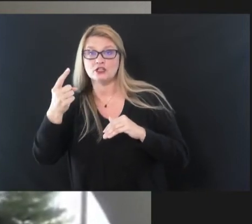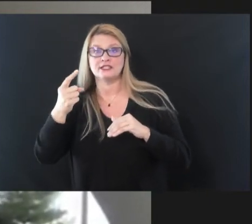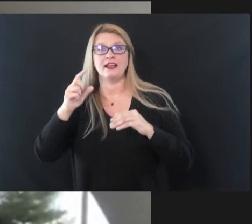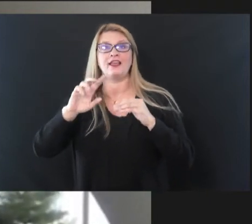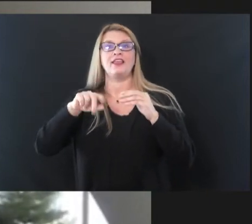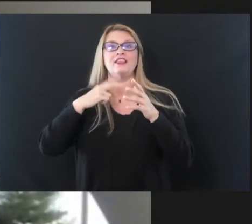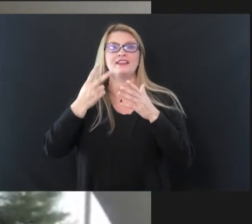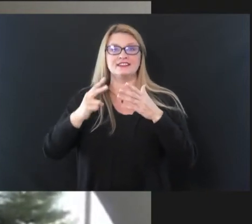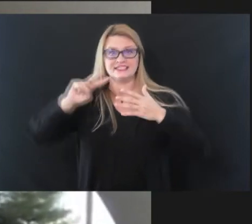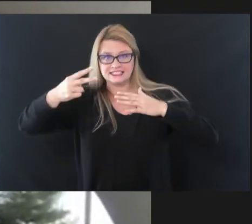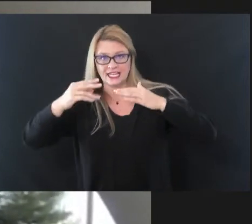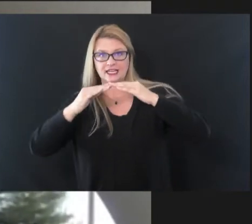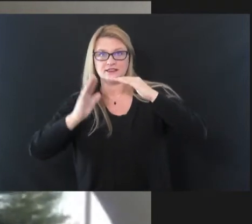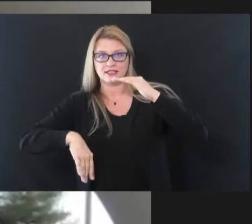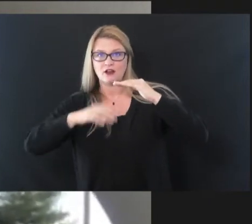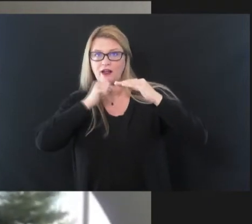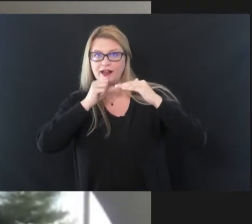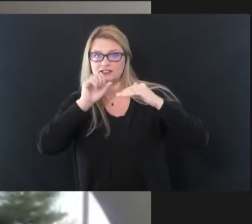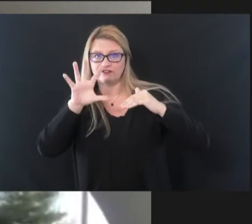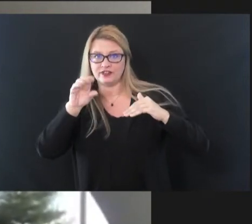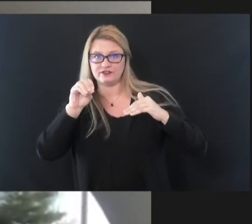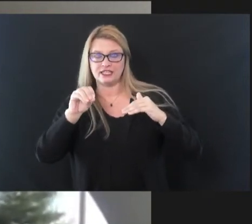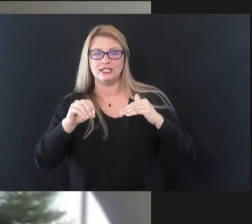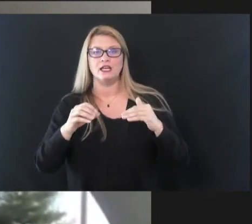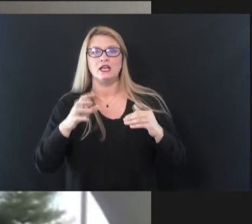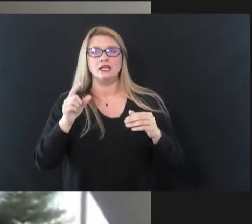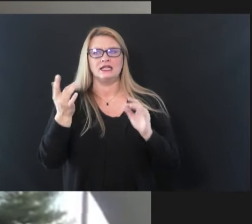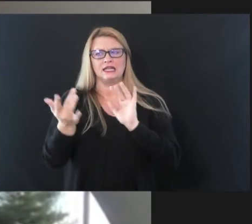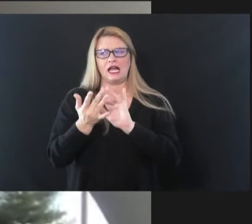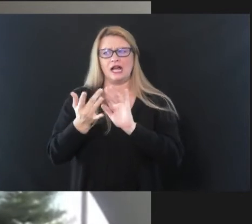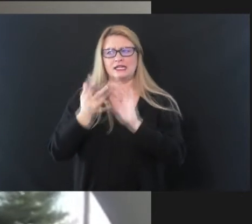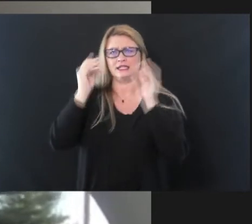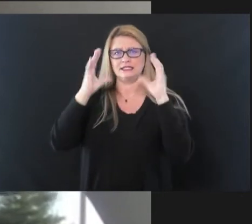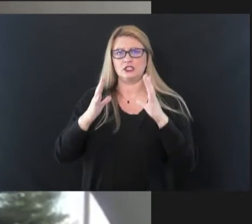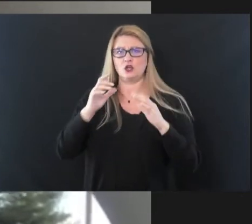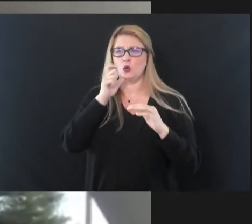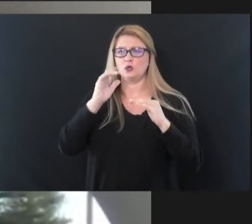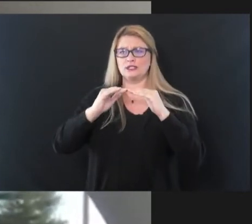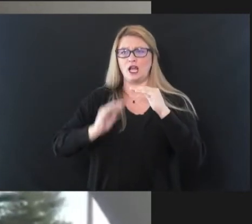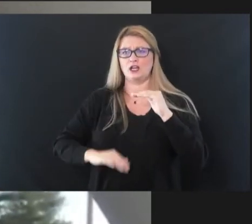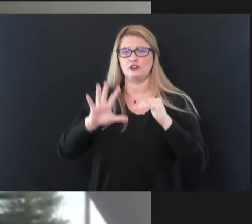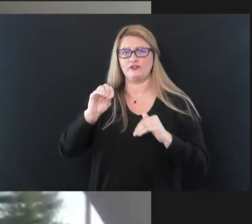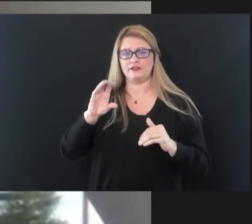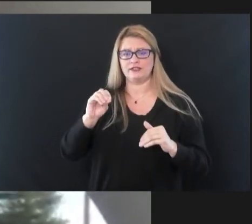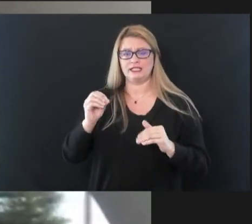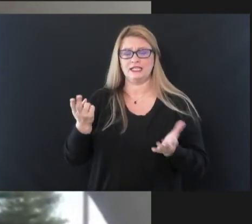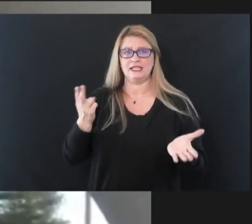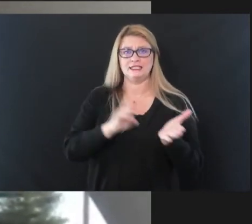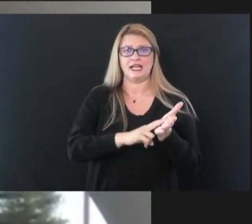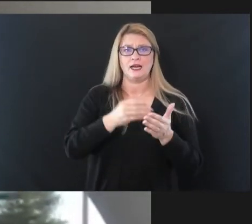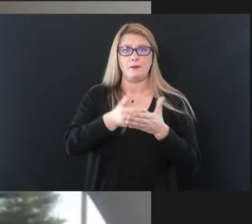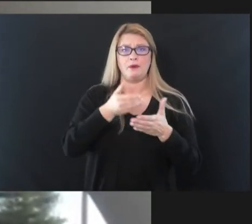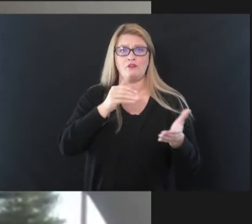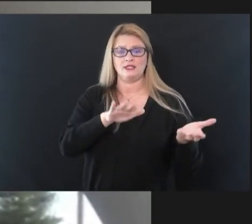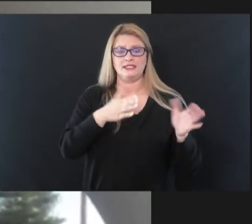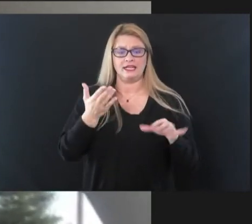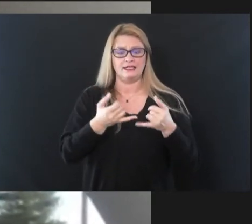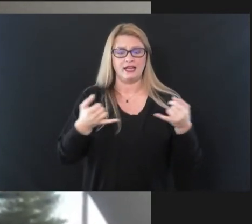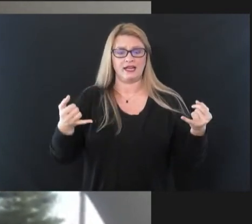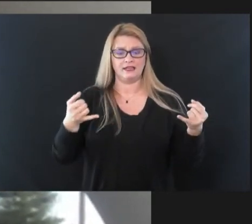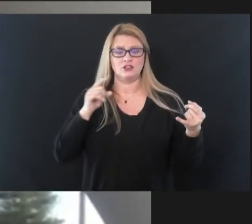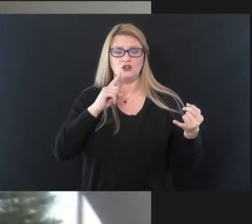under the age of 50. And I was actually contacted by a teacher who's under the age of 50, signed up before the deadline and was told, okay, you're on